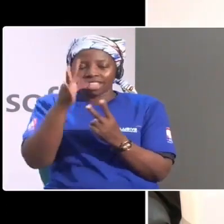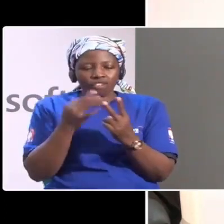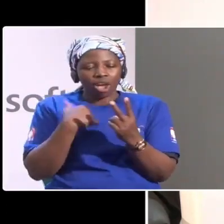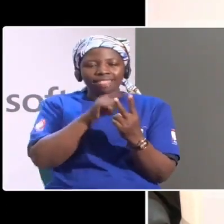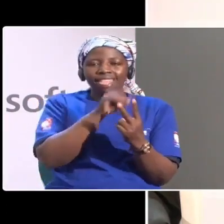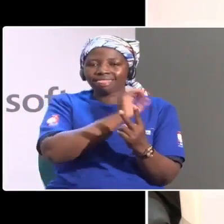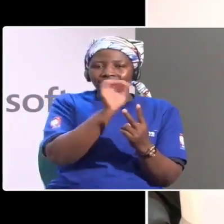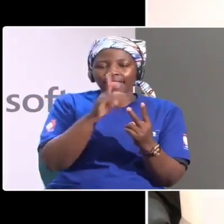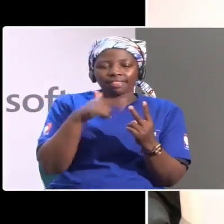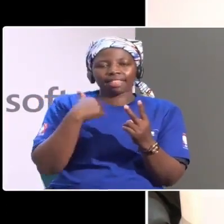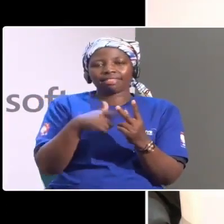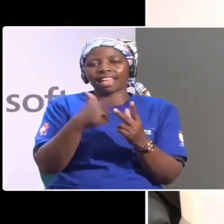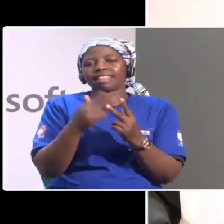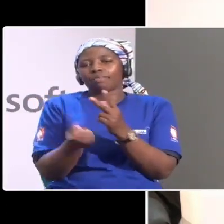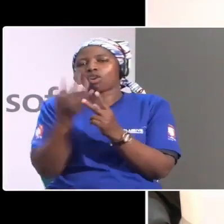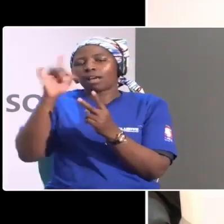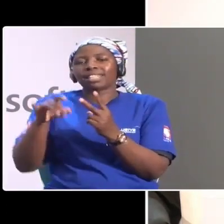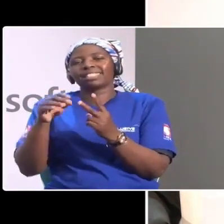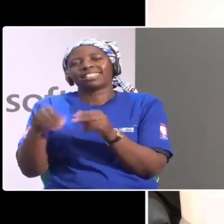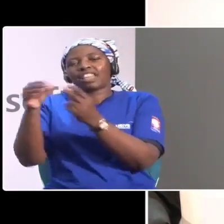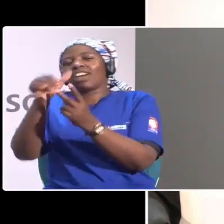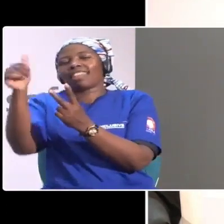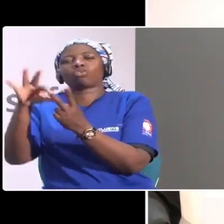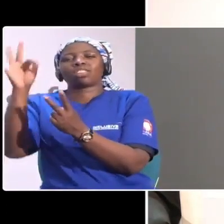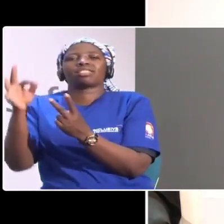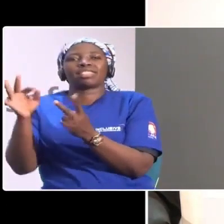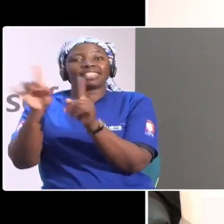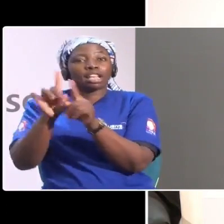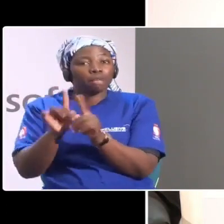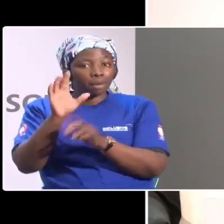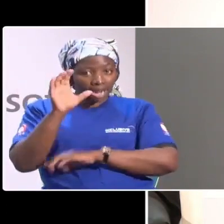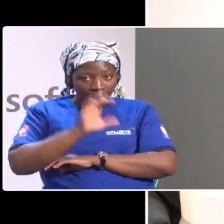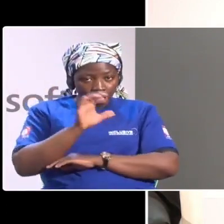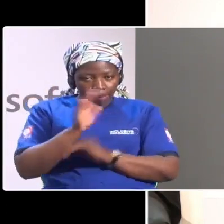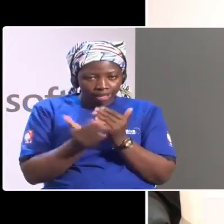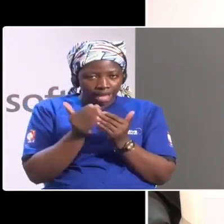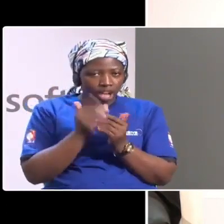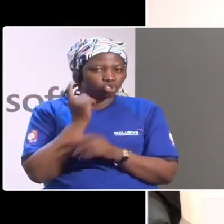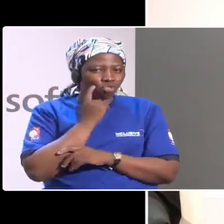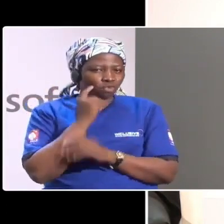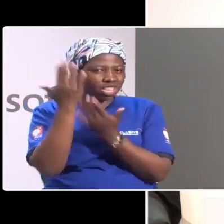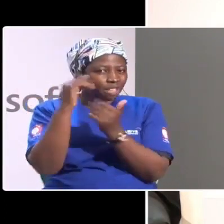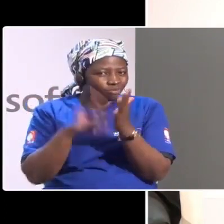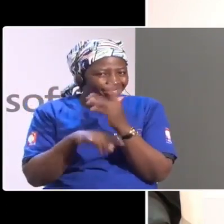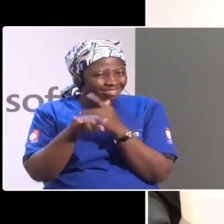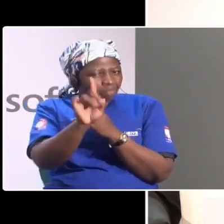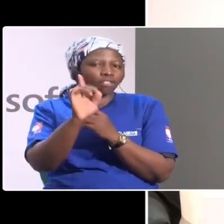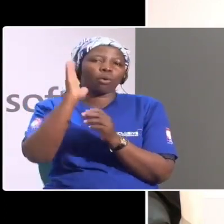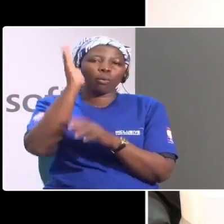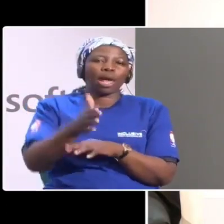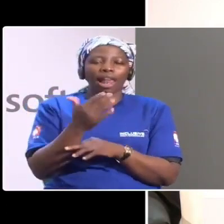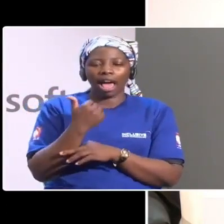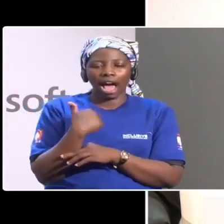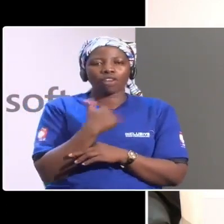product must provide the following alternative. Even in the customer care shops, we expect that those shops will be able to put in place